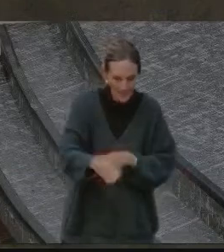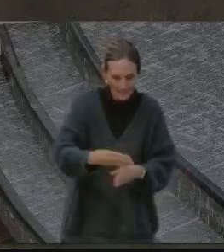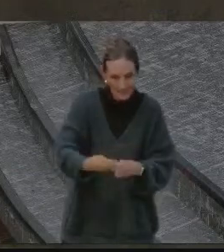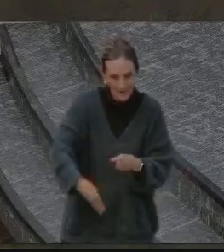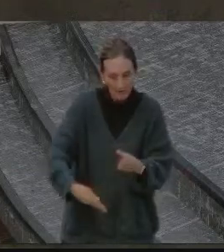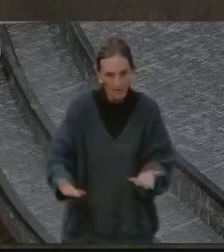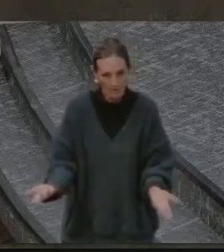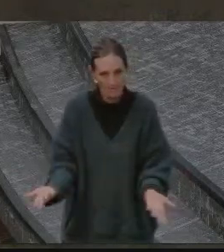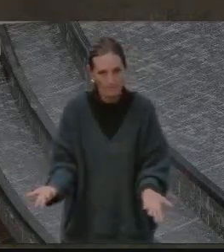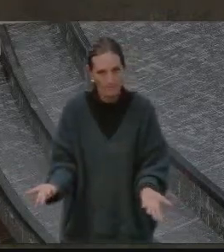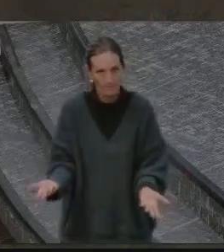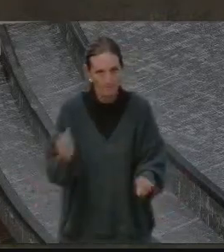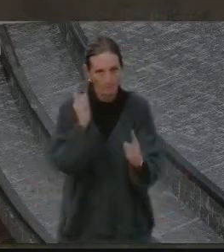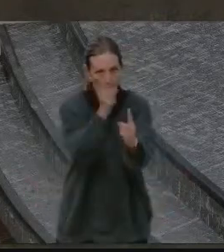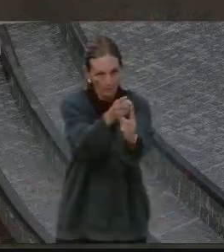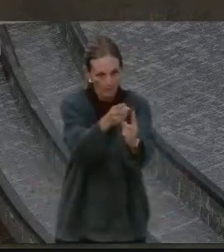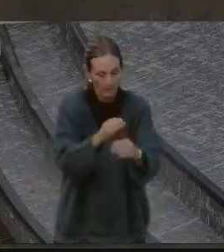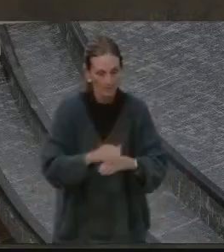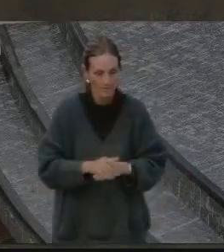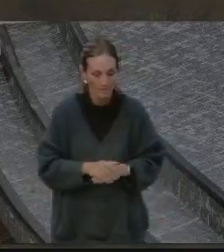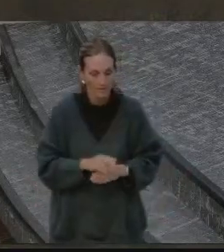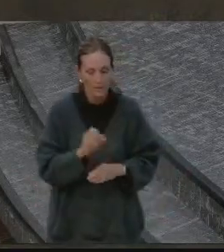to, it's a